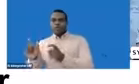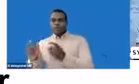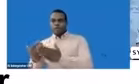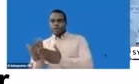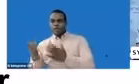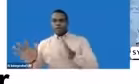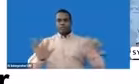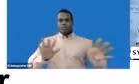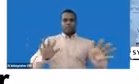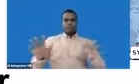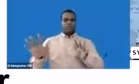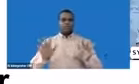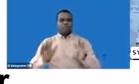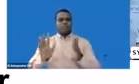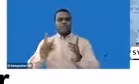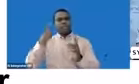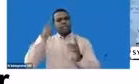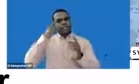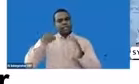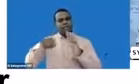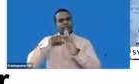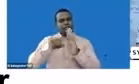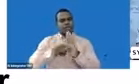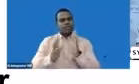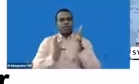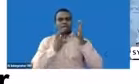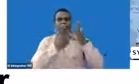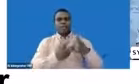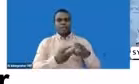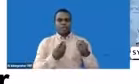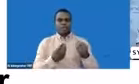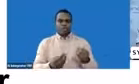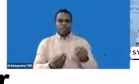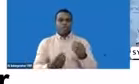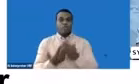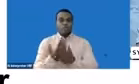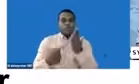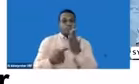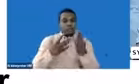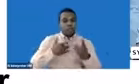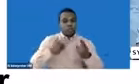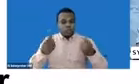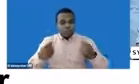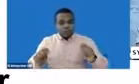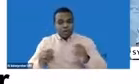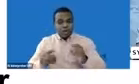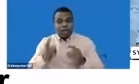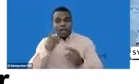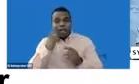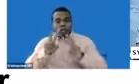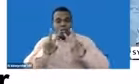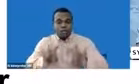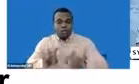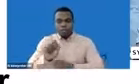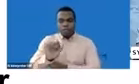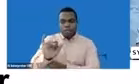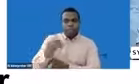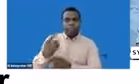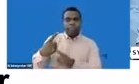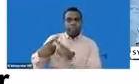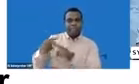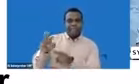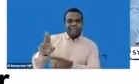to test with users, because there is no way that your supplier will know how these new gadgets work before you have tested them with